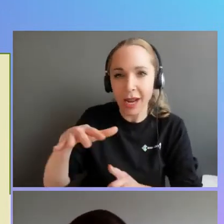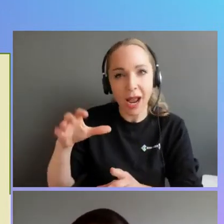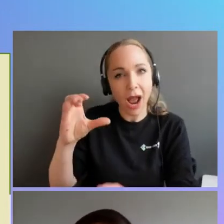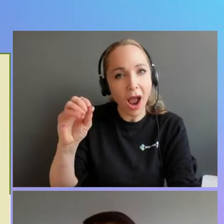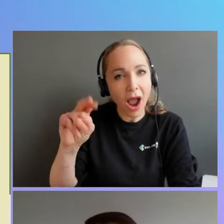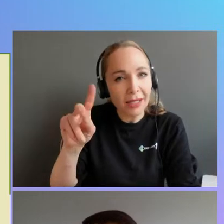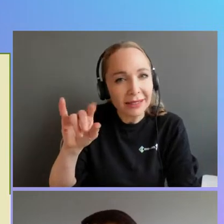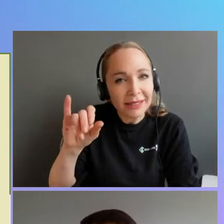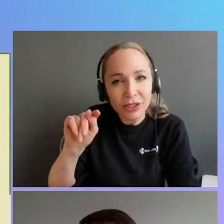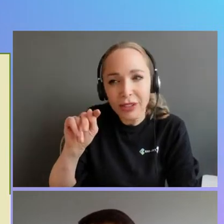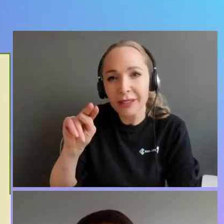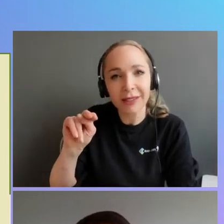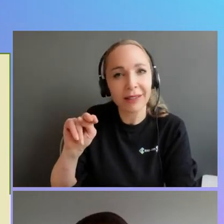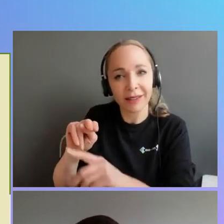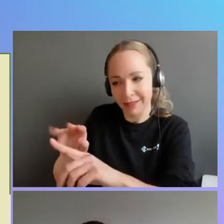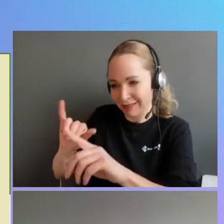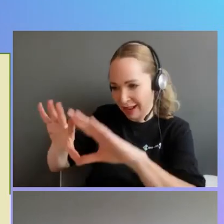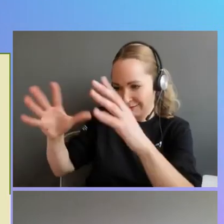of looking at it.